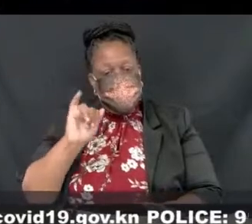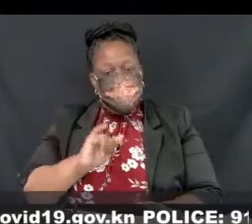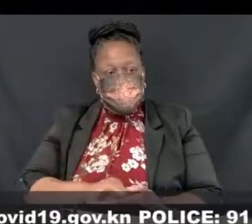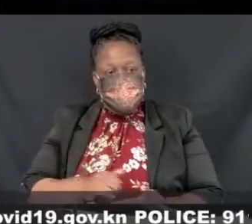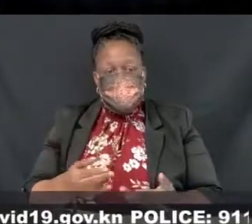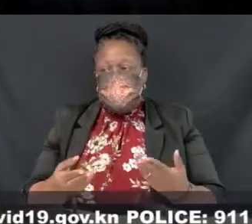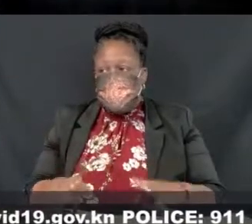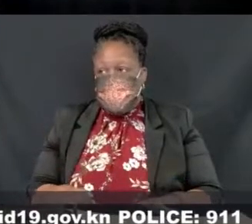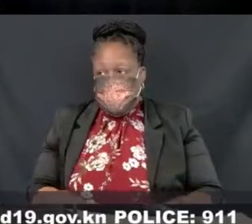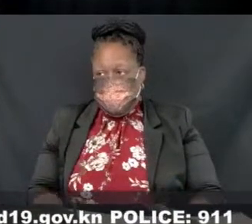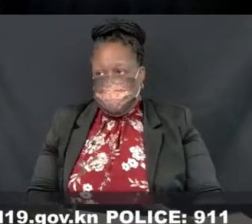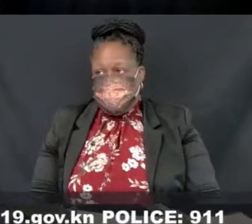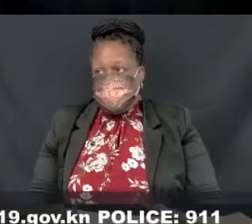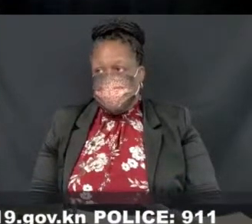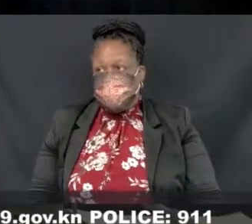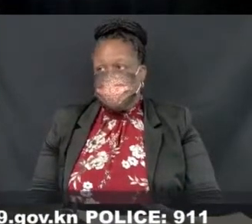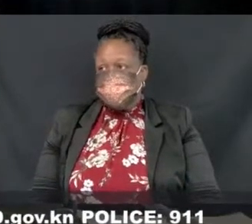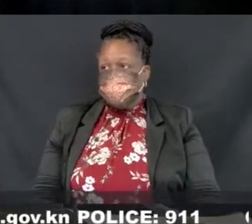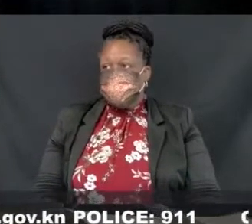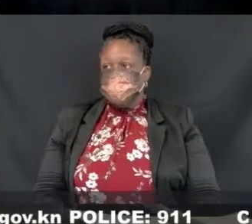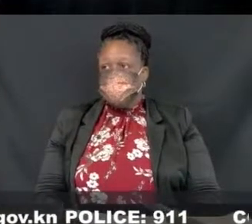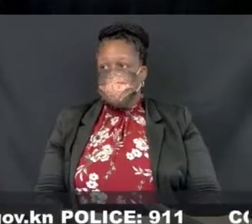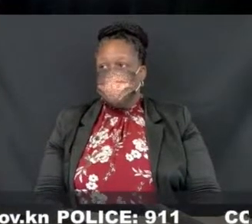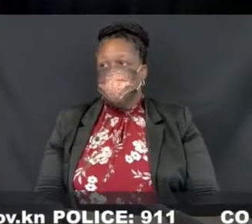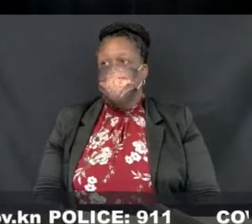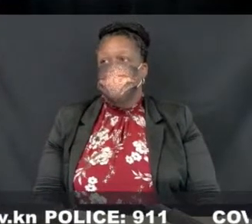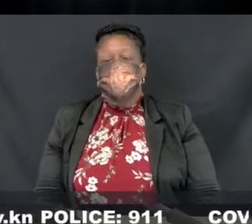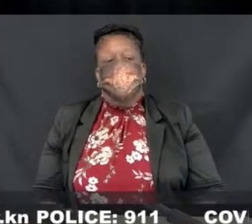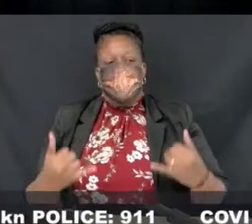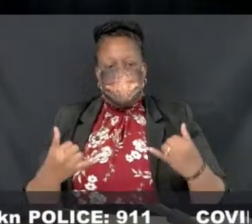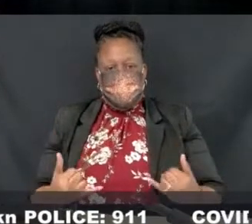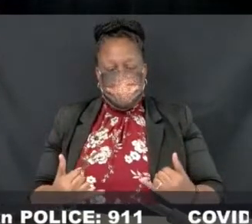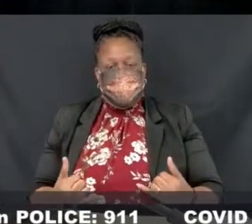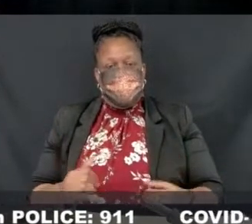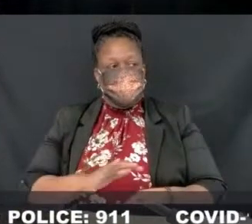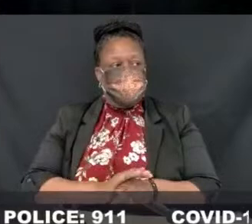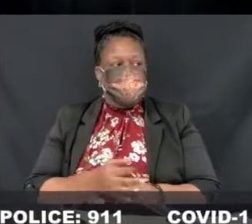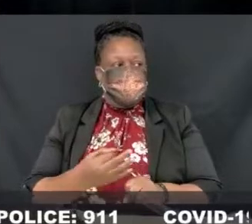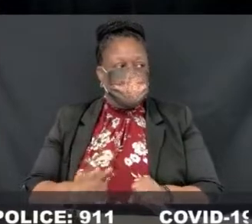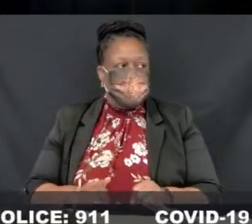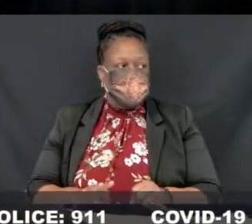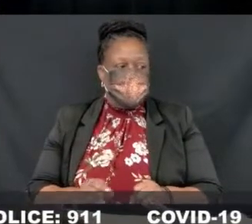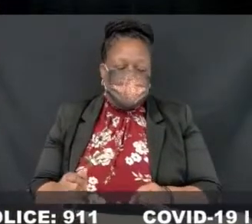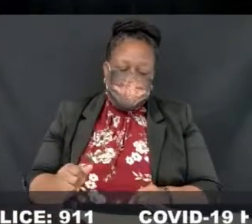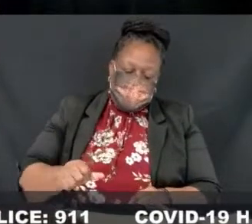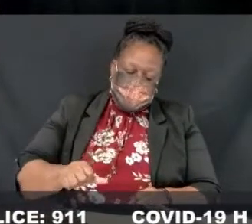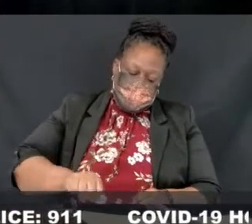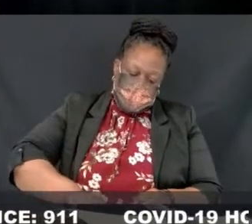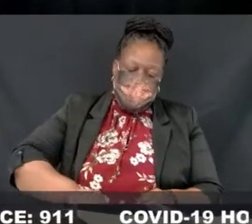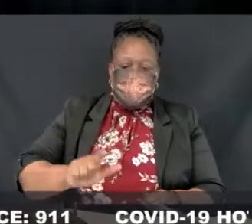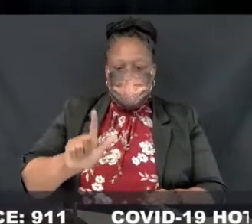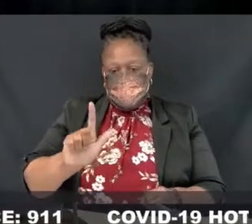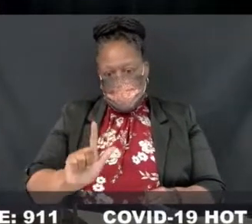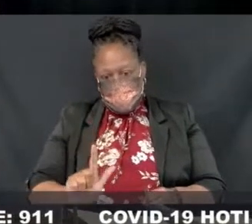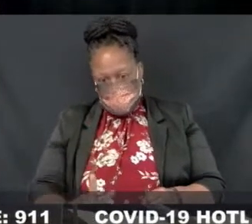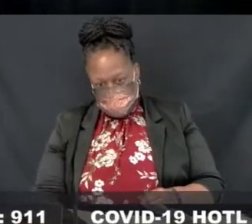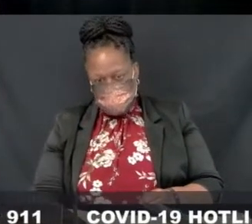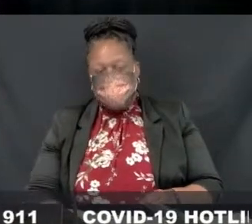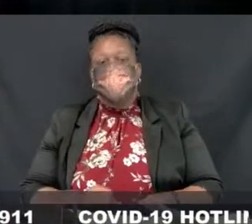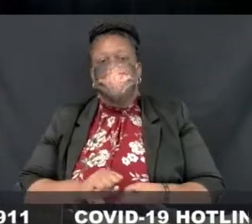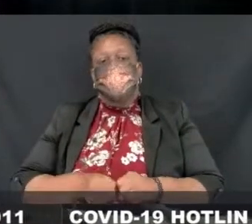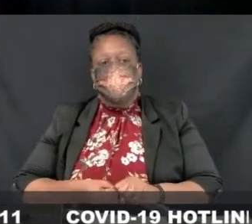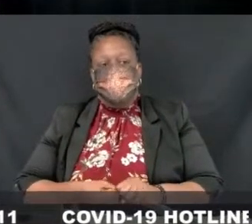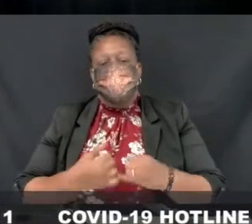before, COVID-19 cases are very low, and we felt that this is a convenient time for us to get on with the conduct